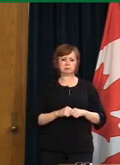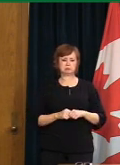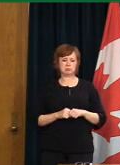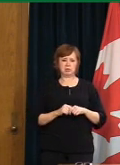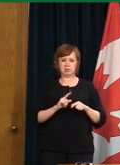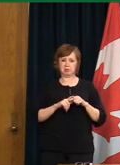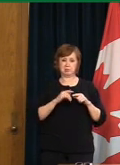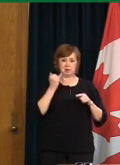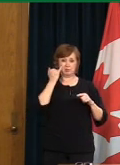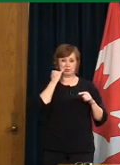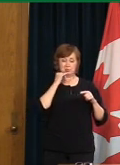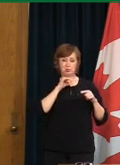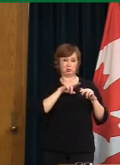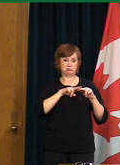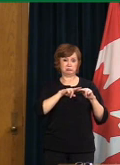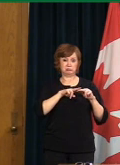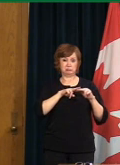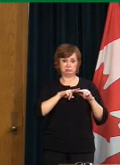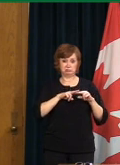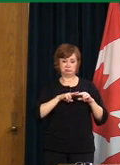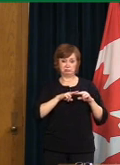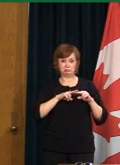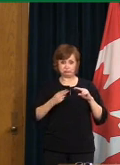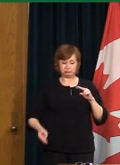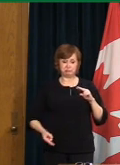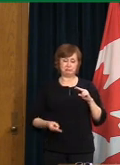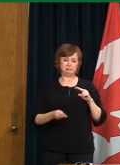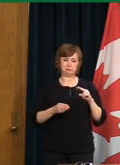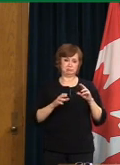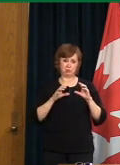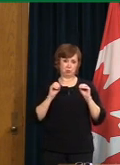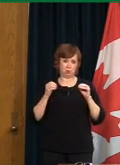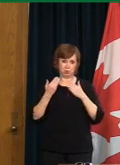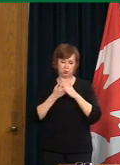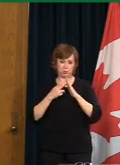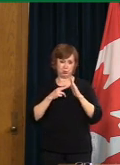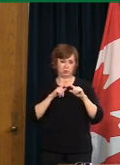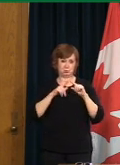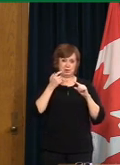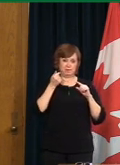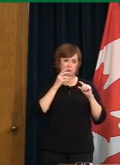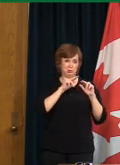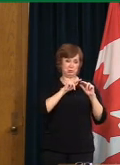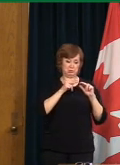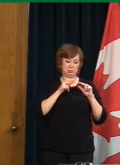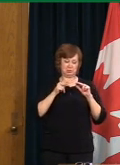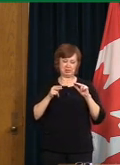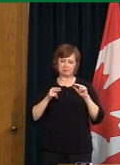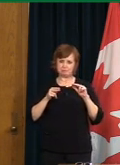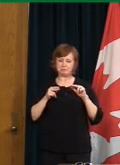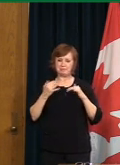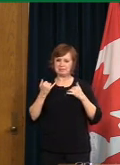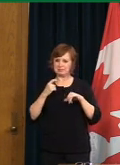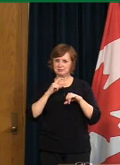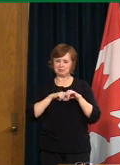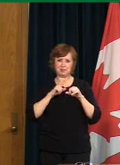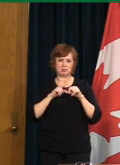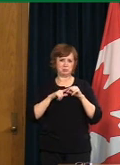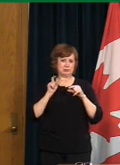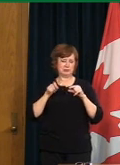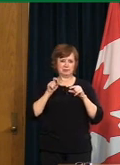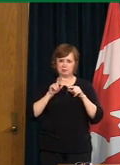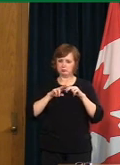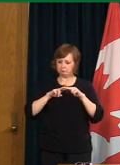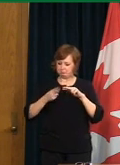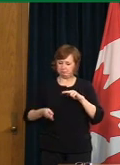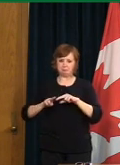today with additional measures to ensure that we can achieve that. The measures here today are substantial. They